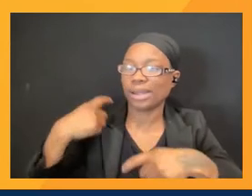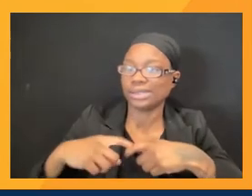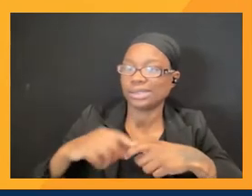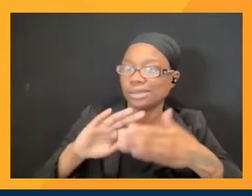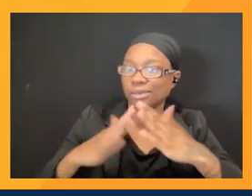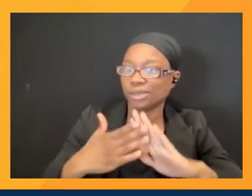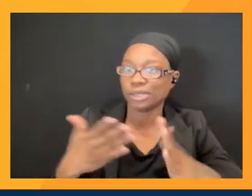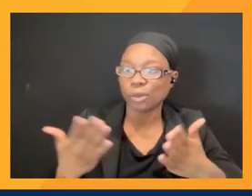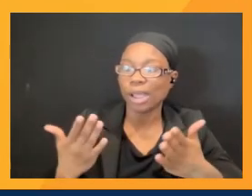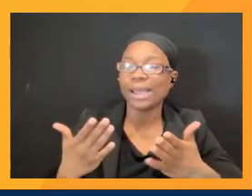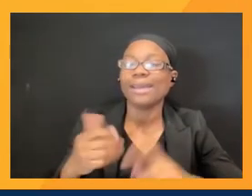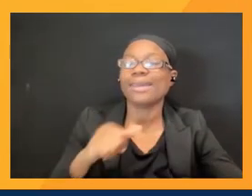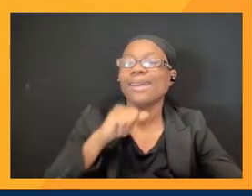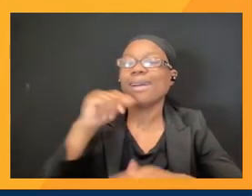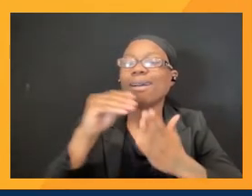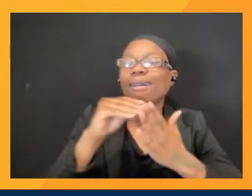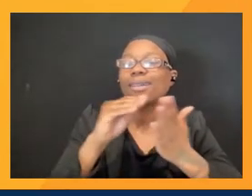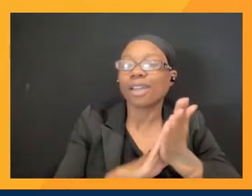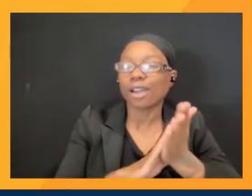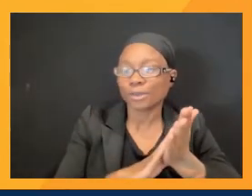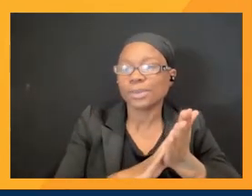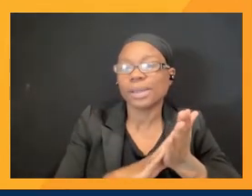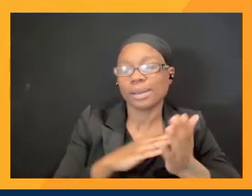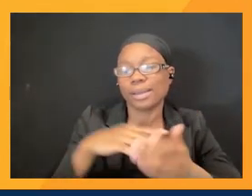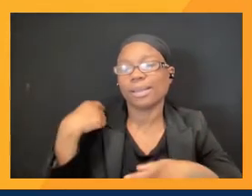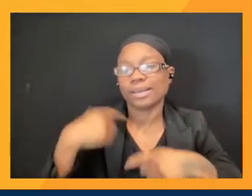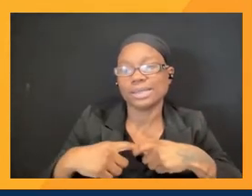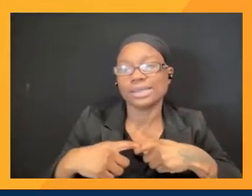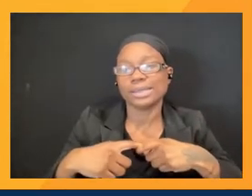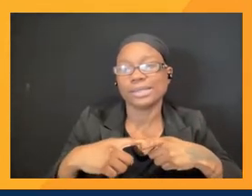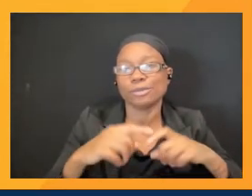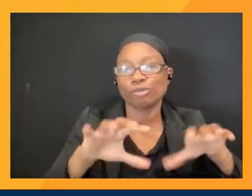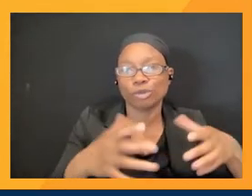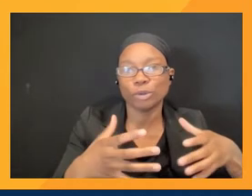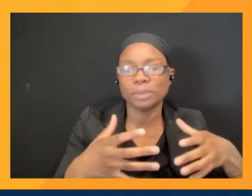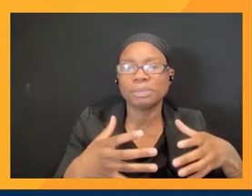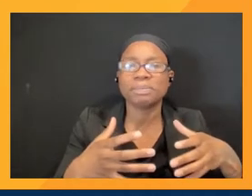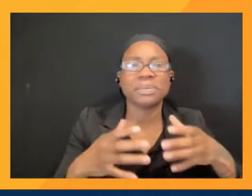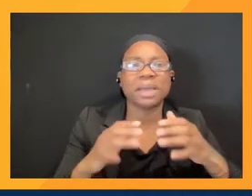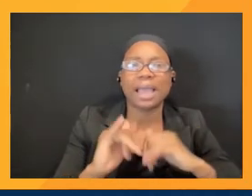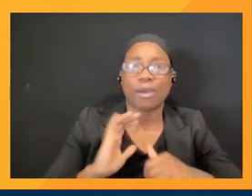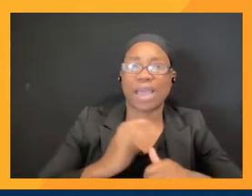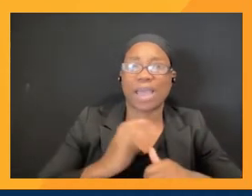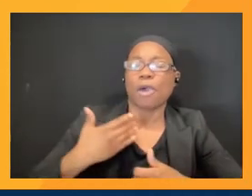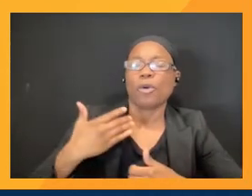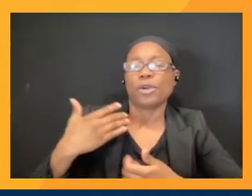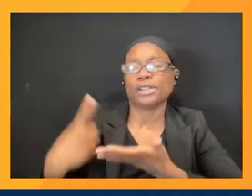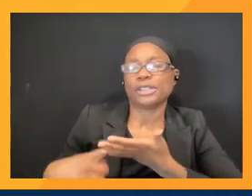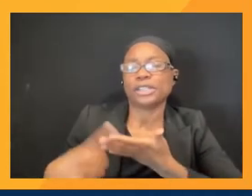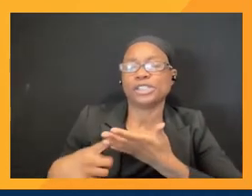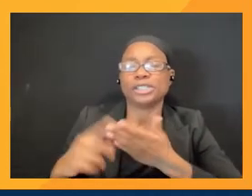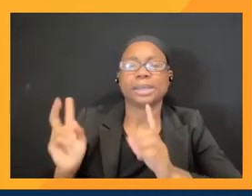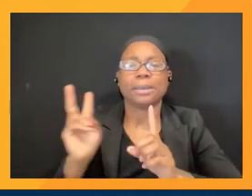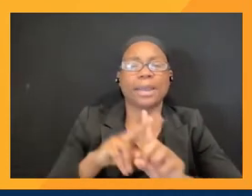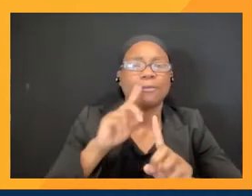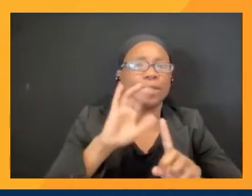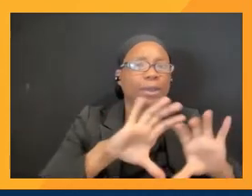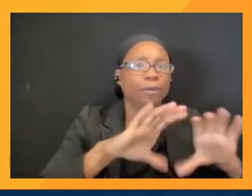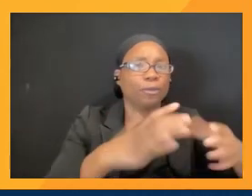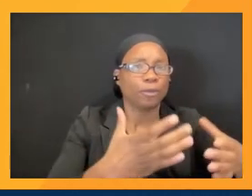sort of take advantage of, if you want to think about it that way, the moment. I think finding ways to remember,